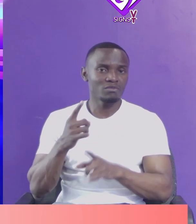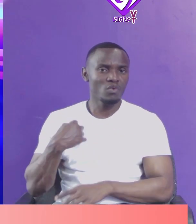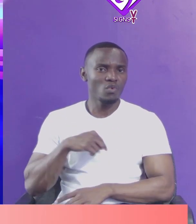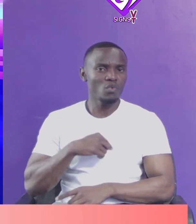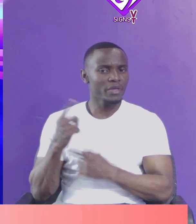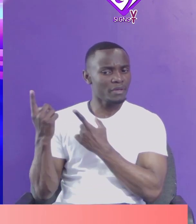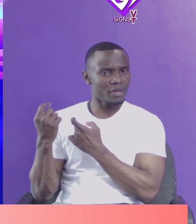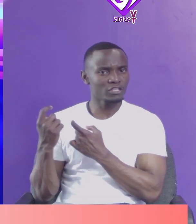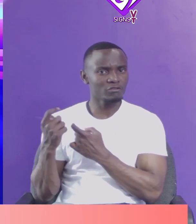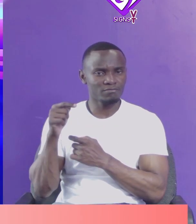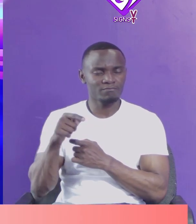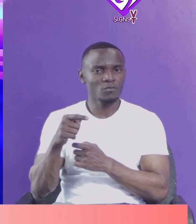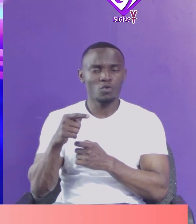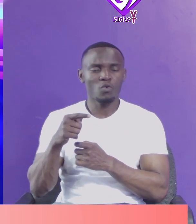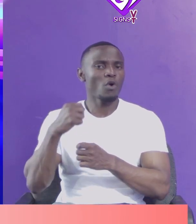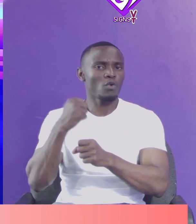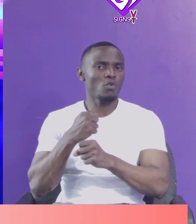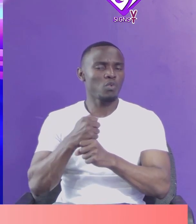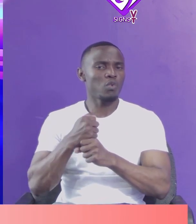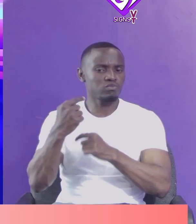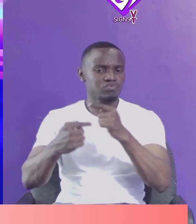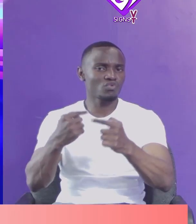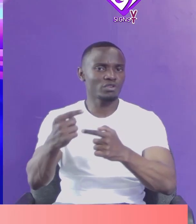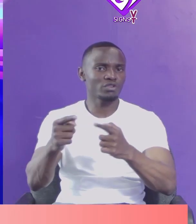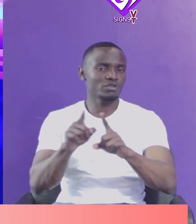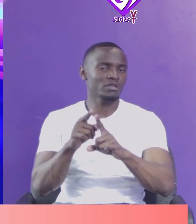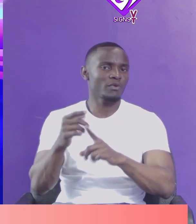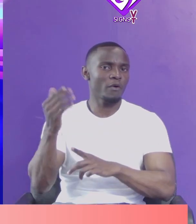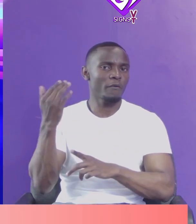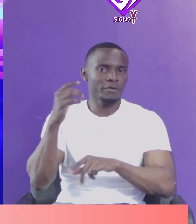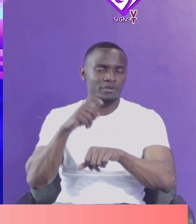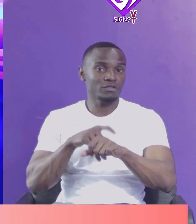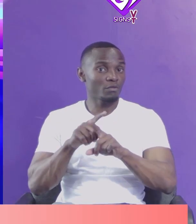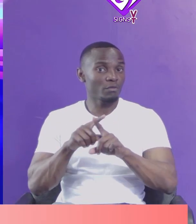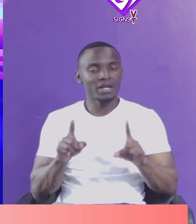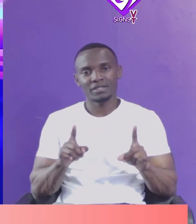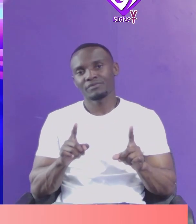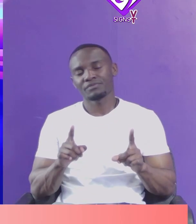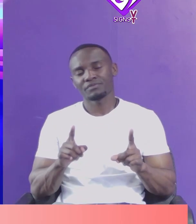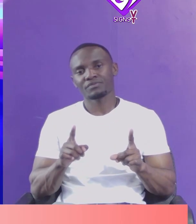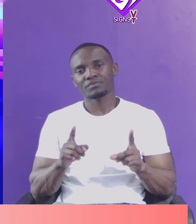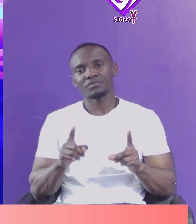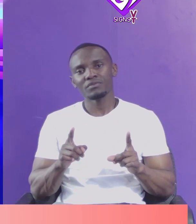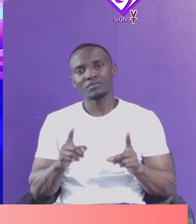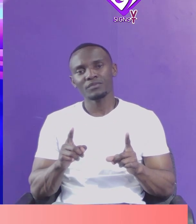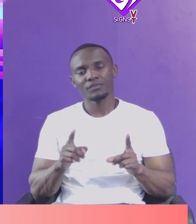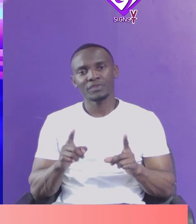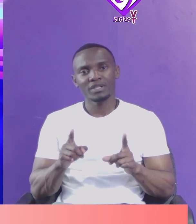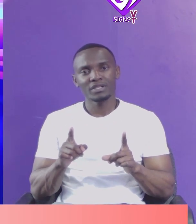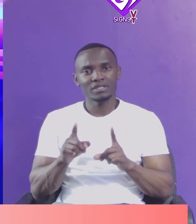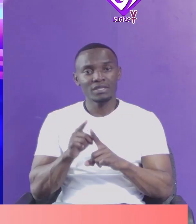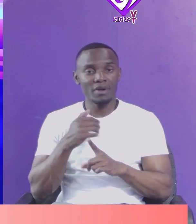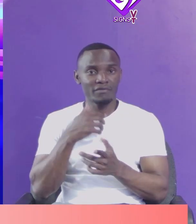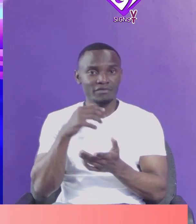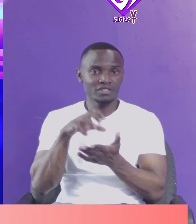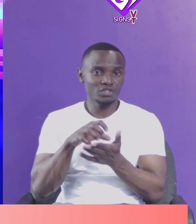be able to perform and continue to perform as the way they did in the previous seasons. Right. But I think there are those kind of dynamics that kind of just come